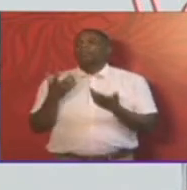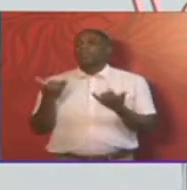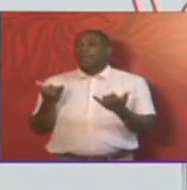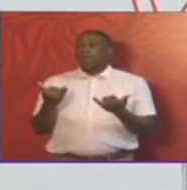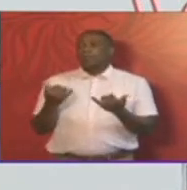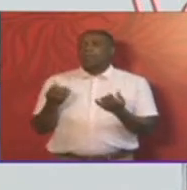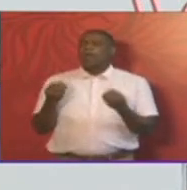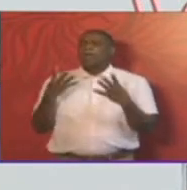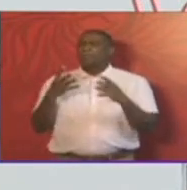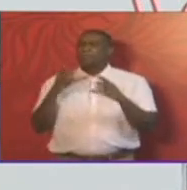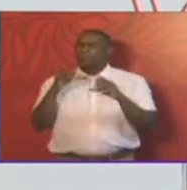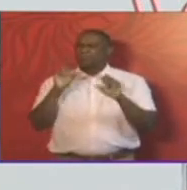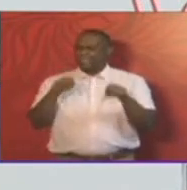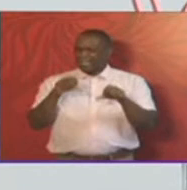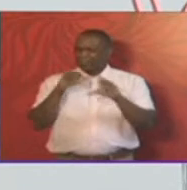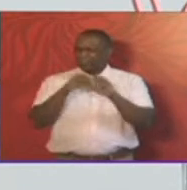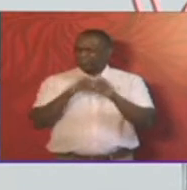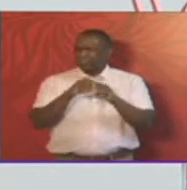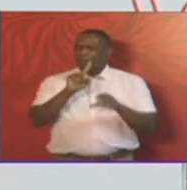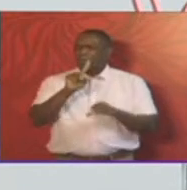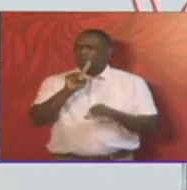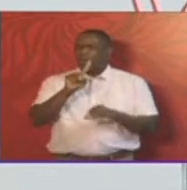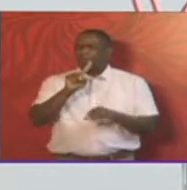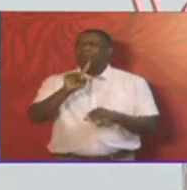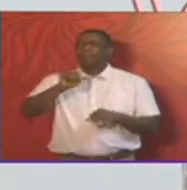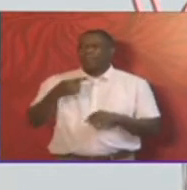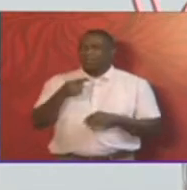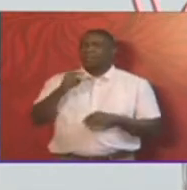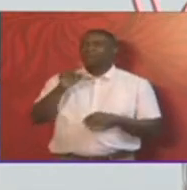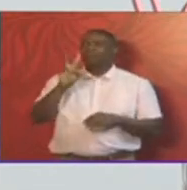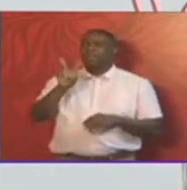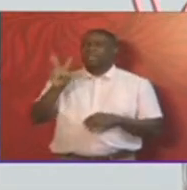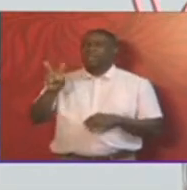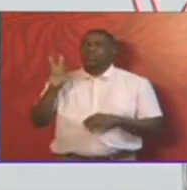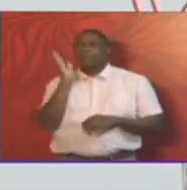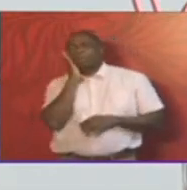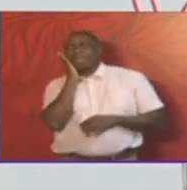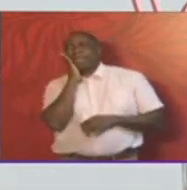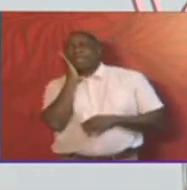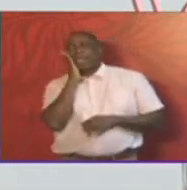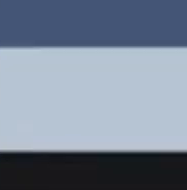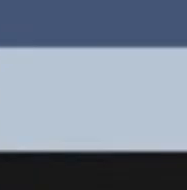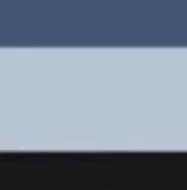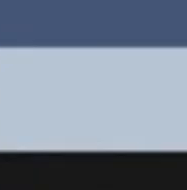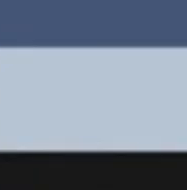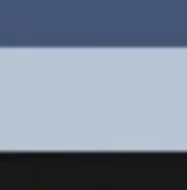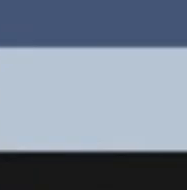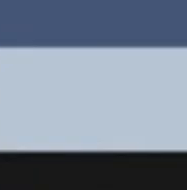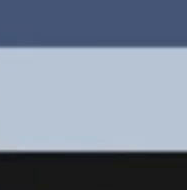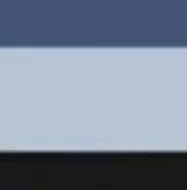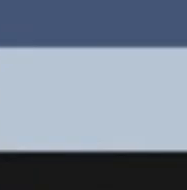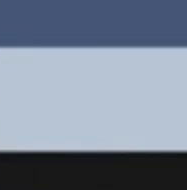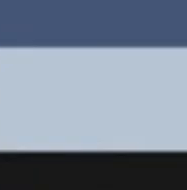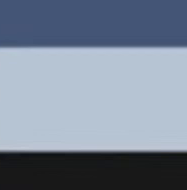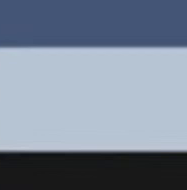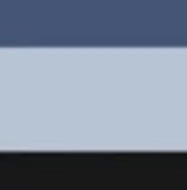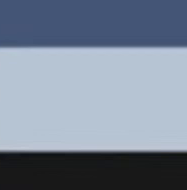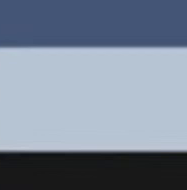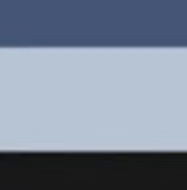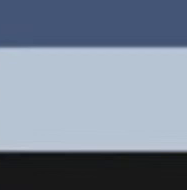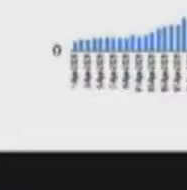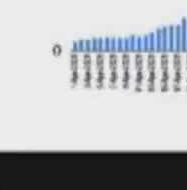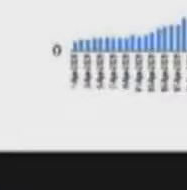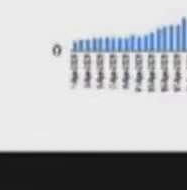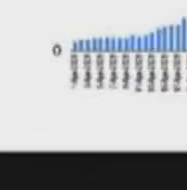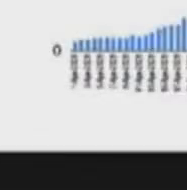is 1,022 beds between Trinidad and Tobago. So I have a short slide presentation that I would like to